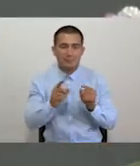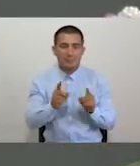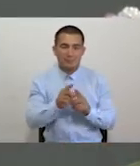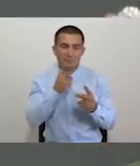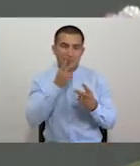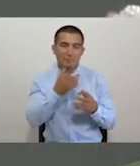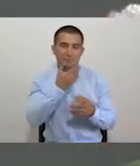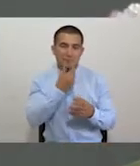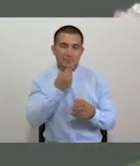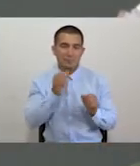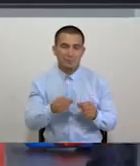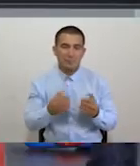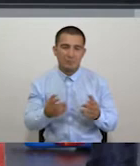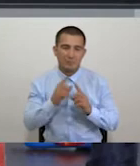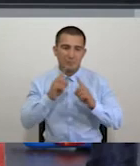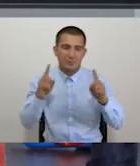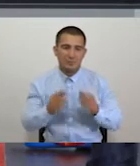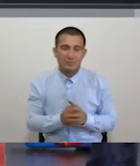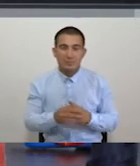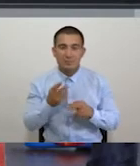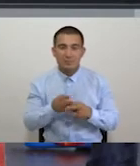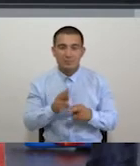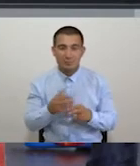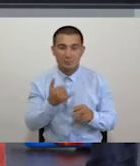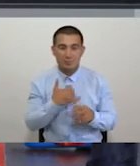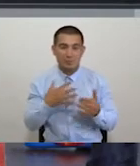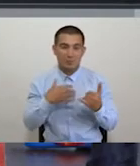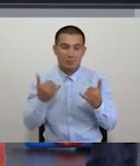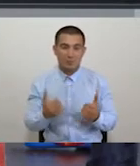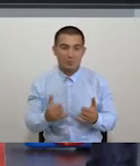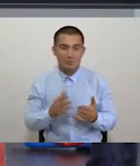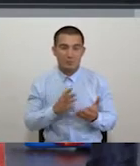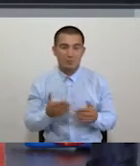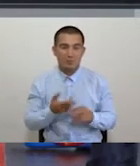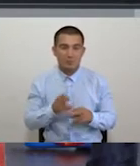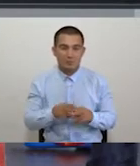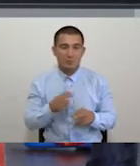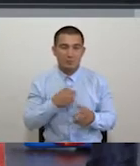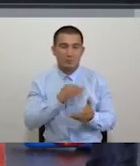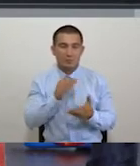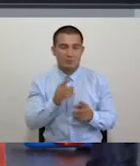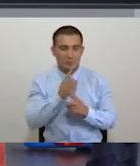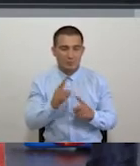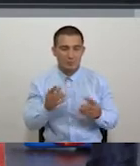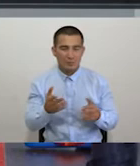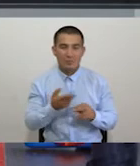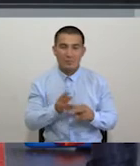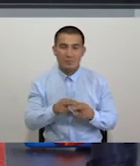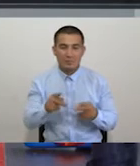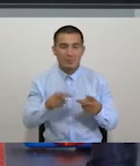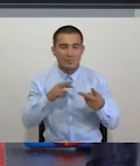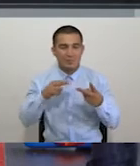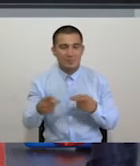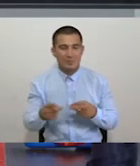o'zgacha chiroy bag'ishlaydi. Men esa bugun bundan foydalanmayman, uni